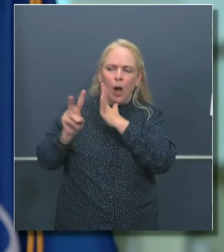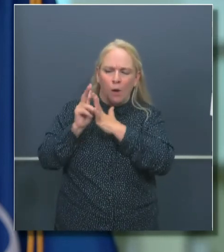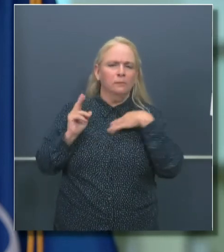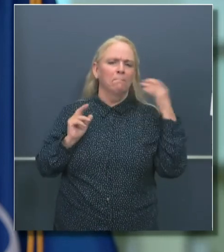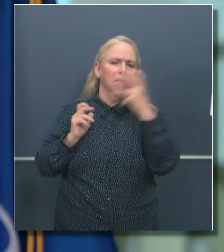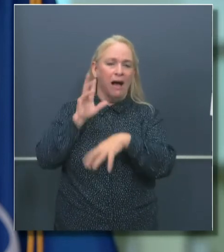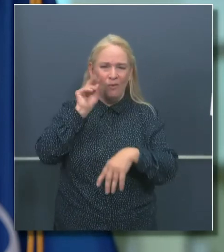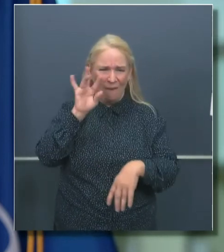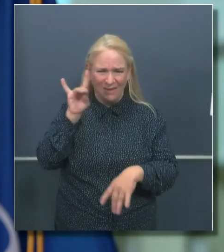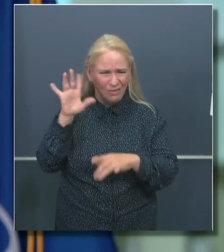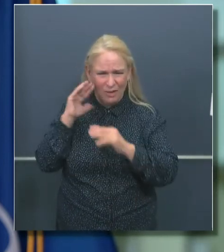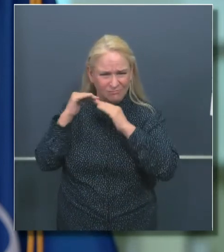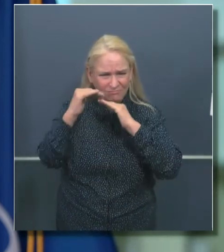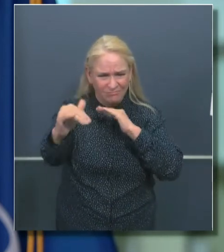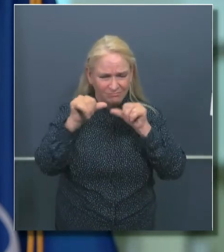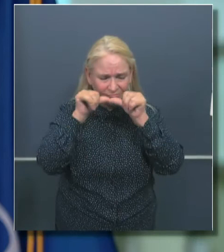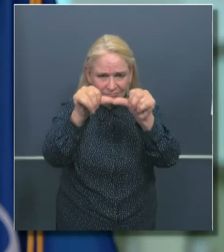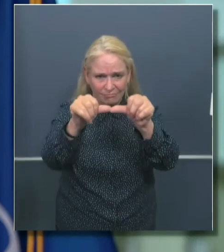Ashley Zavala, Con4.